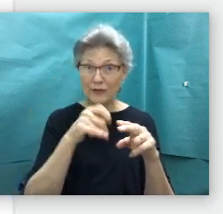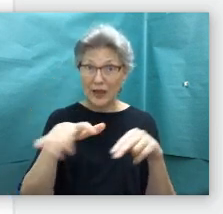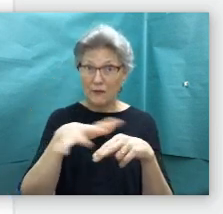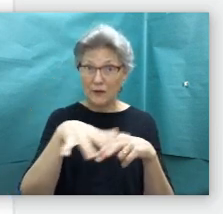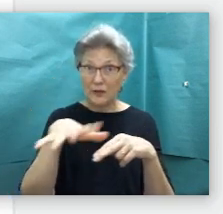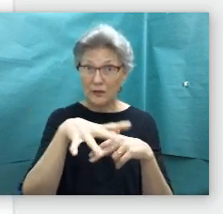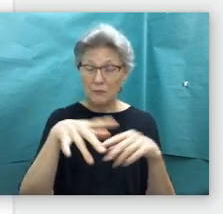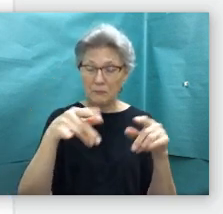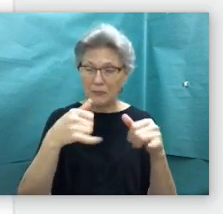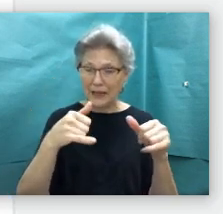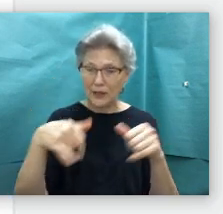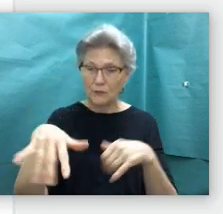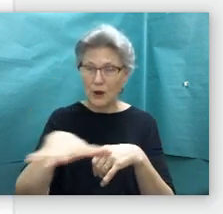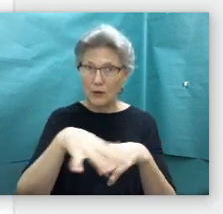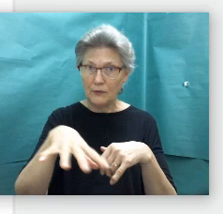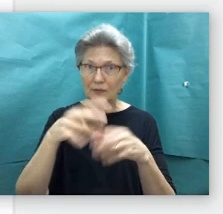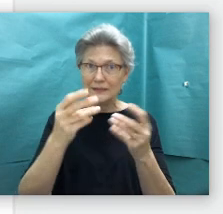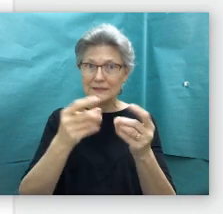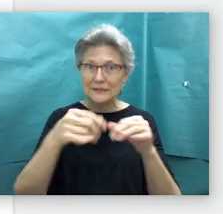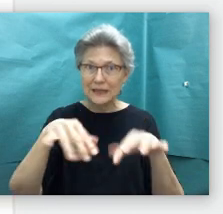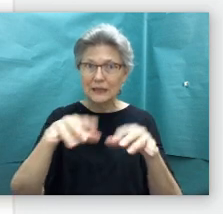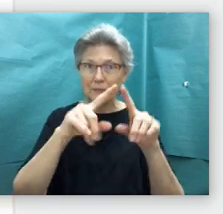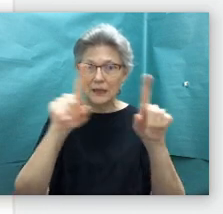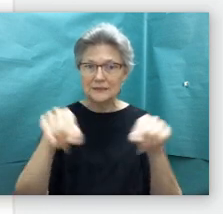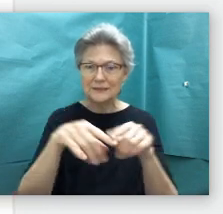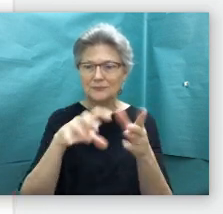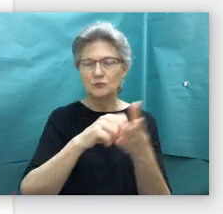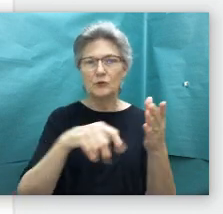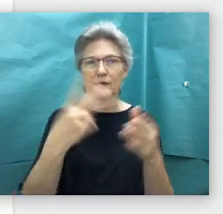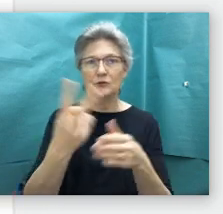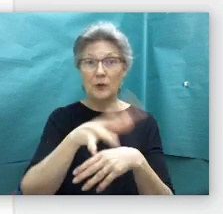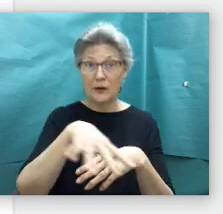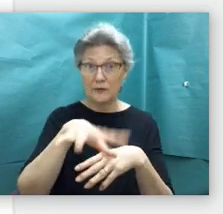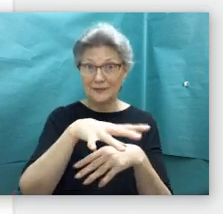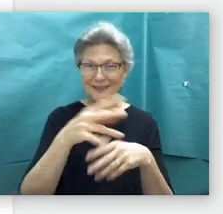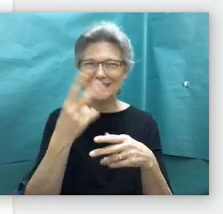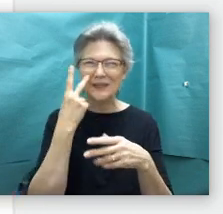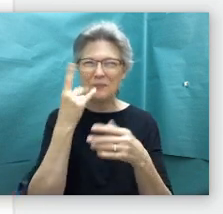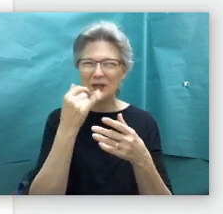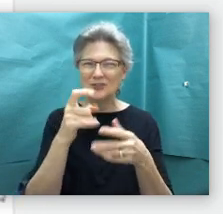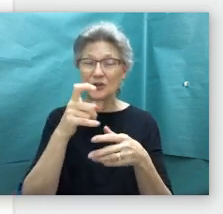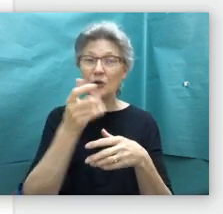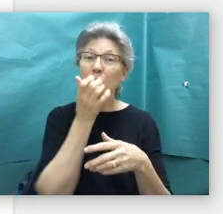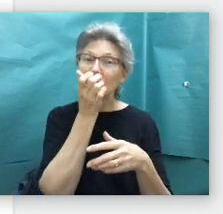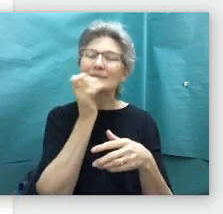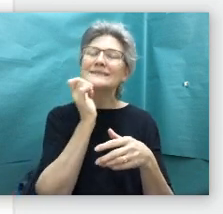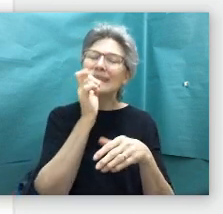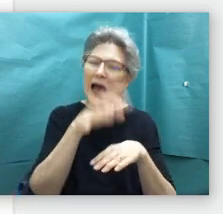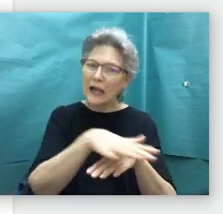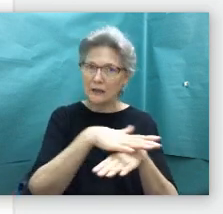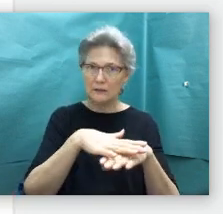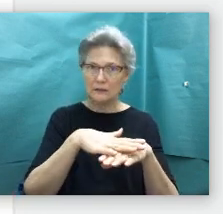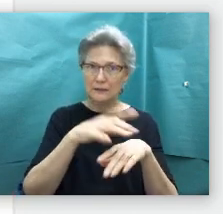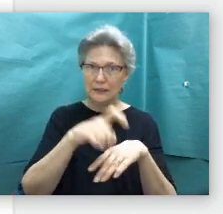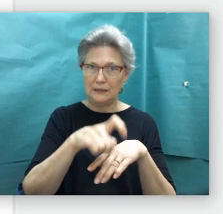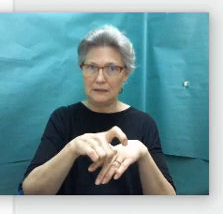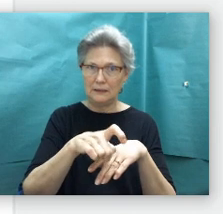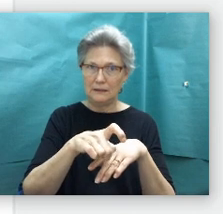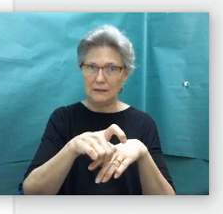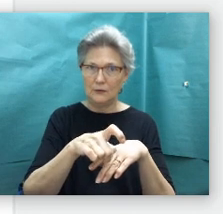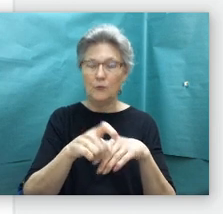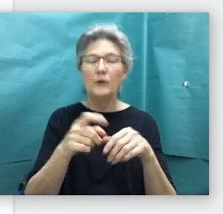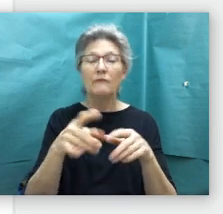the sandbox, and then subtracting the two areas to see how much grass was not covered, we found out